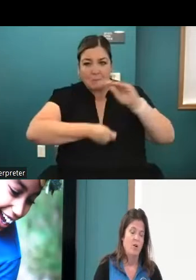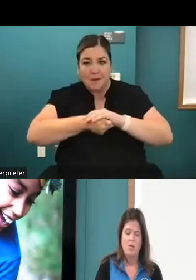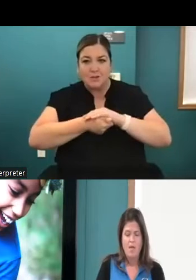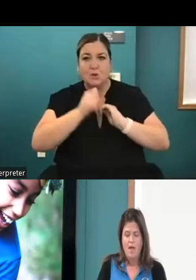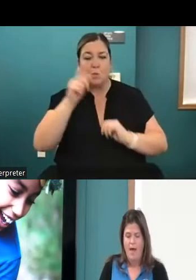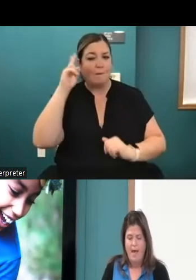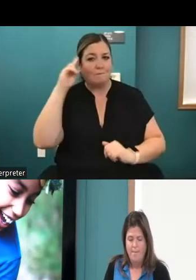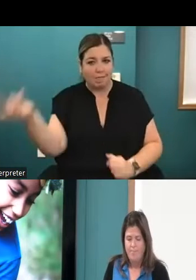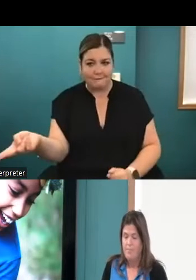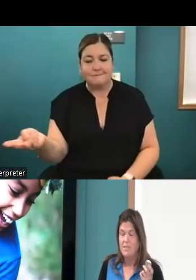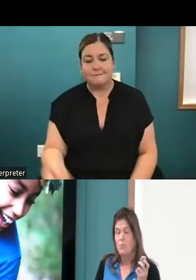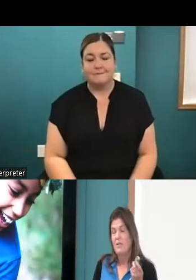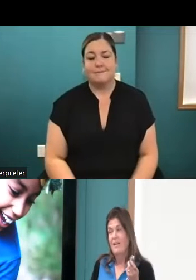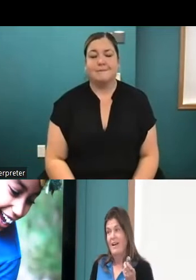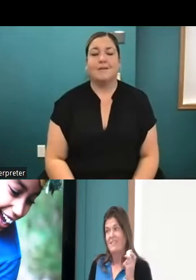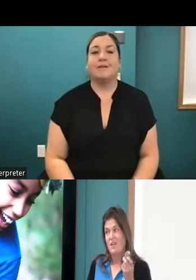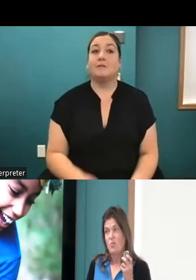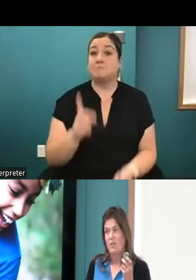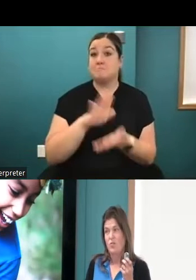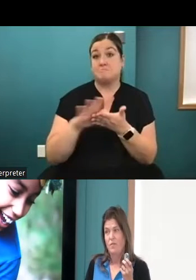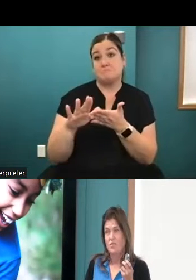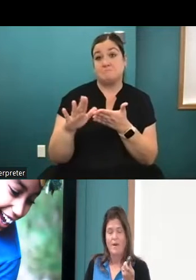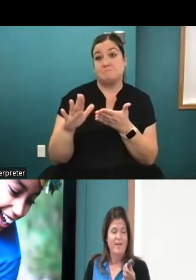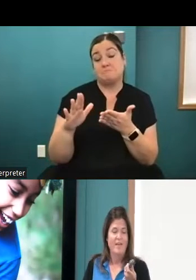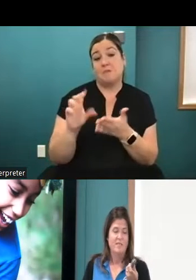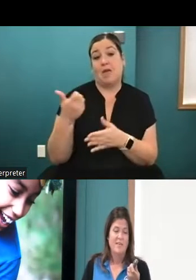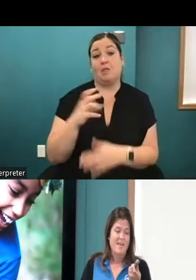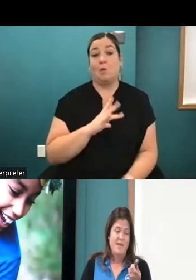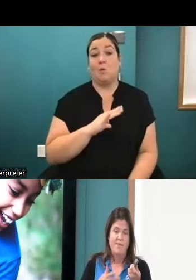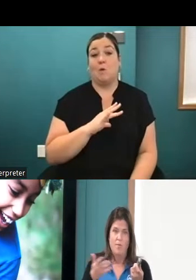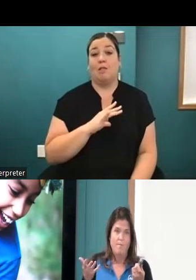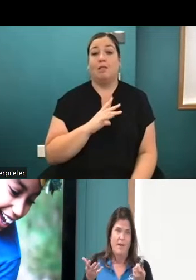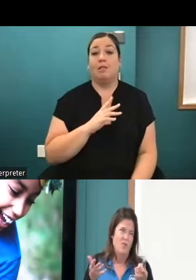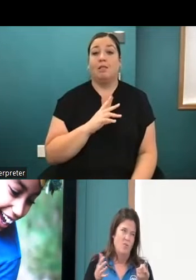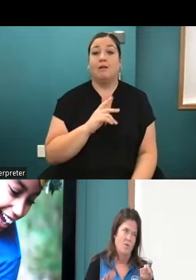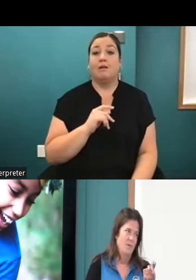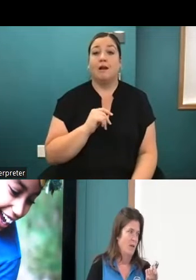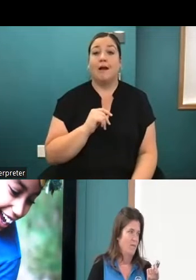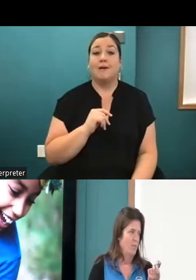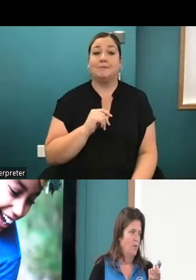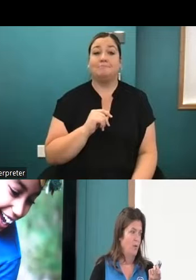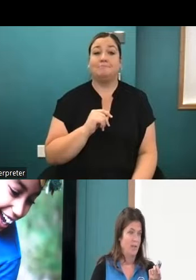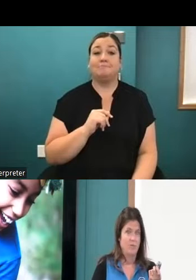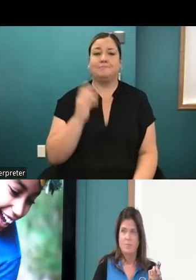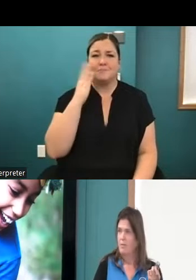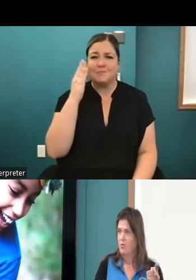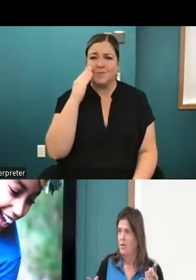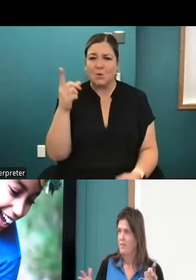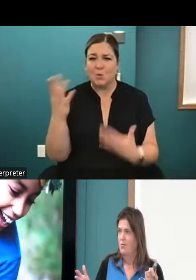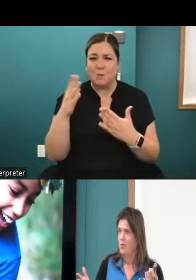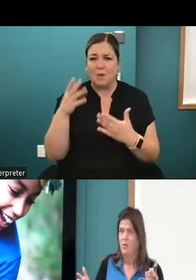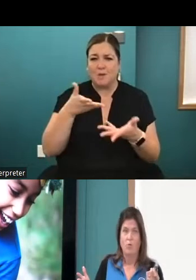their ear. But it's really nice. Another really cool feature about it is I know a lot of you probably work with littles, but I'm sure a lot